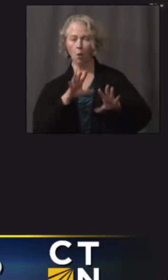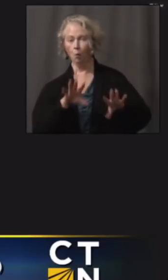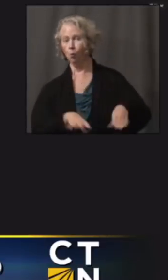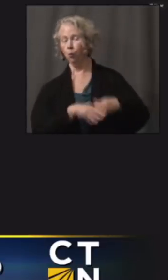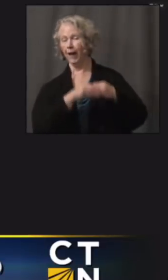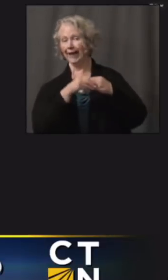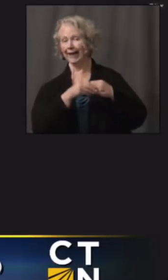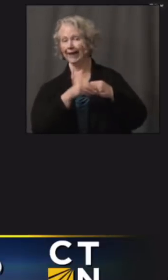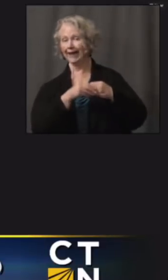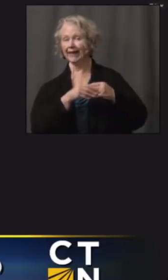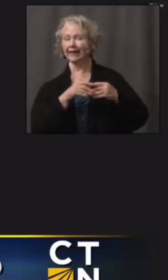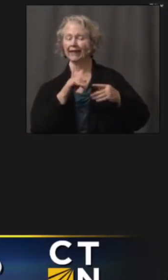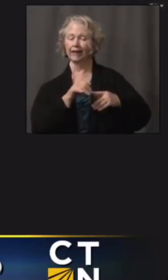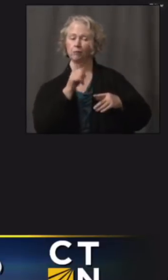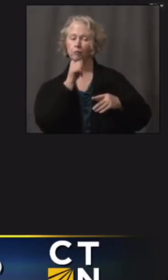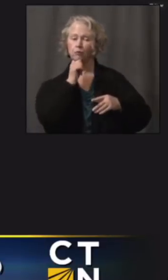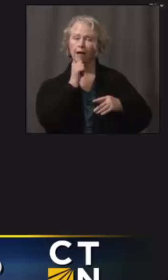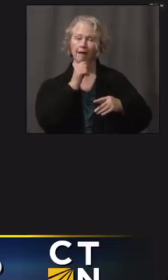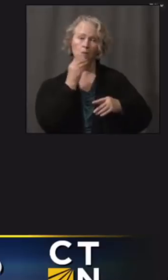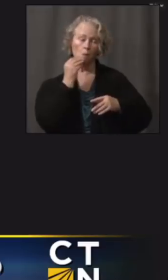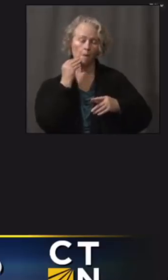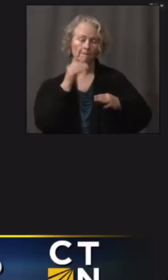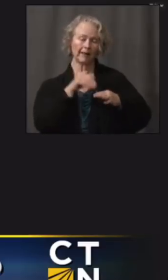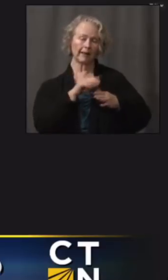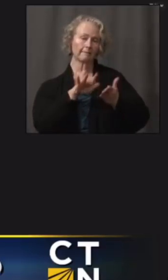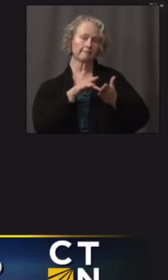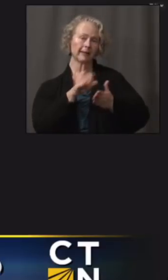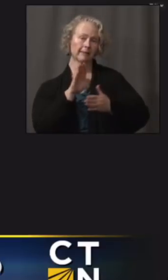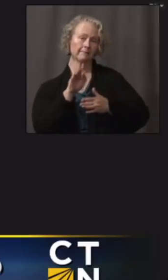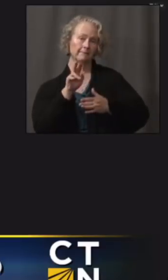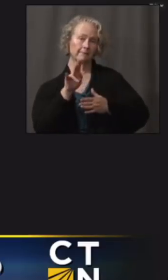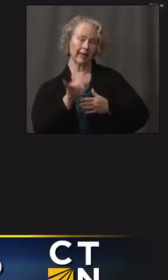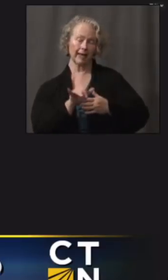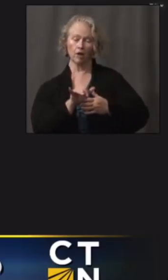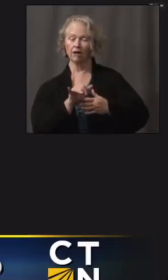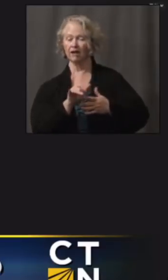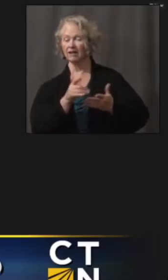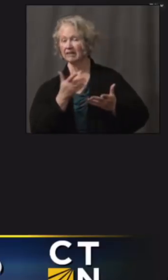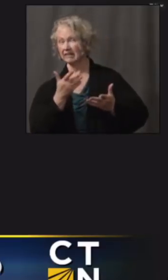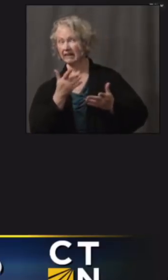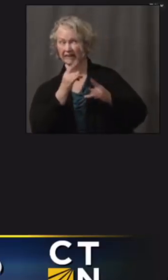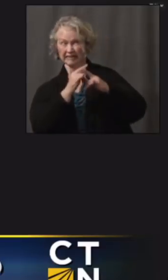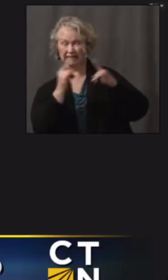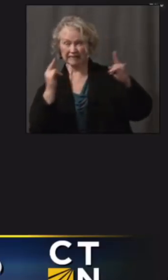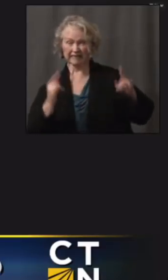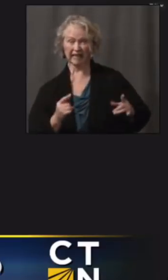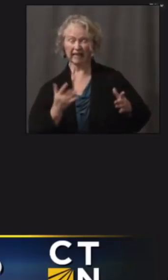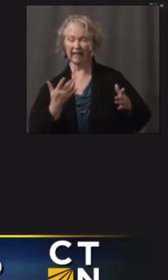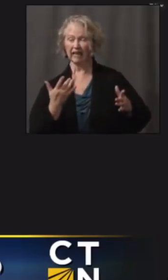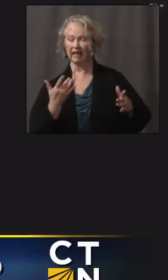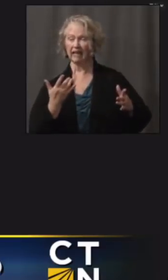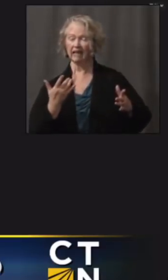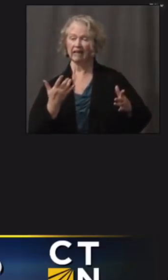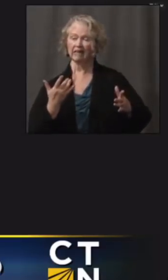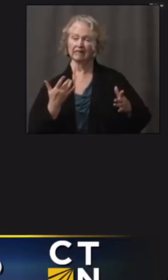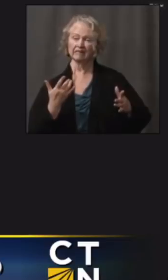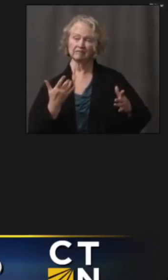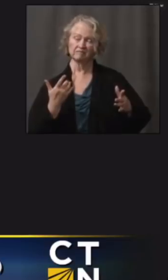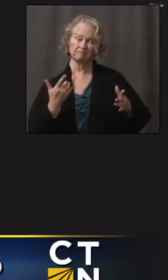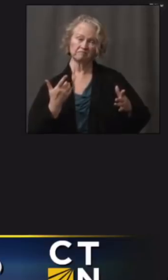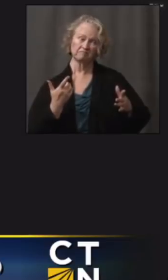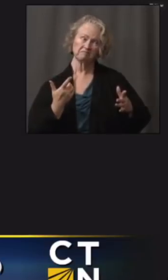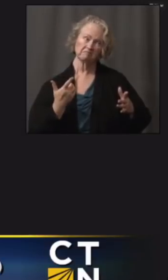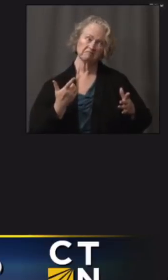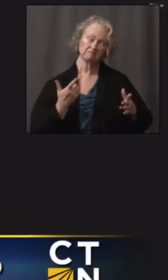looks like it was held at a private home in Middlebury. And judging from the size of the tent, if there were 10 people attending that wedding, they